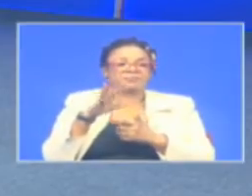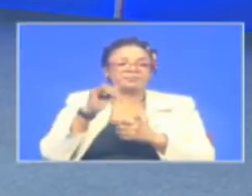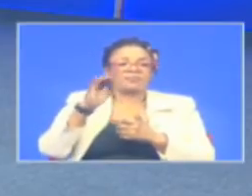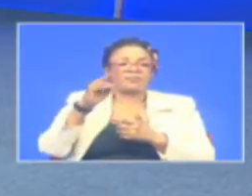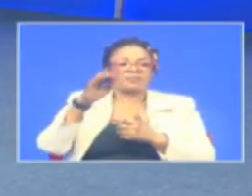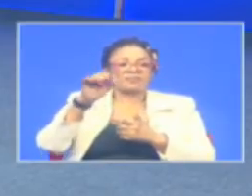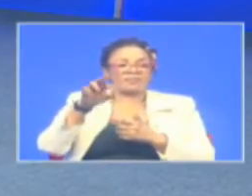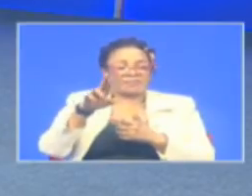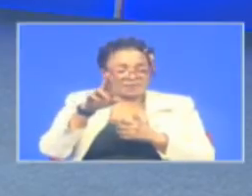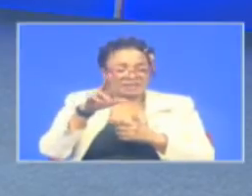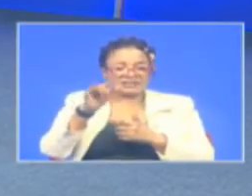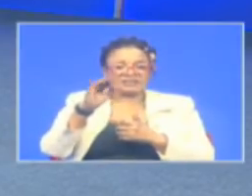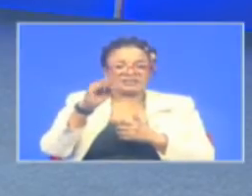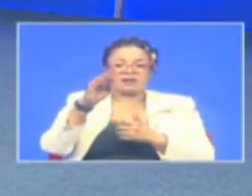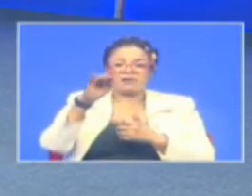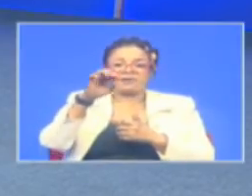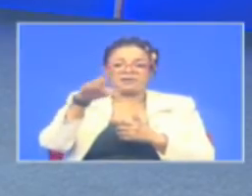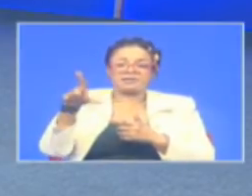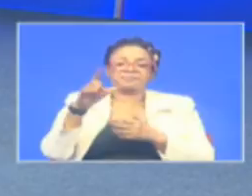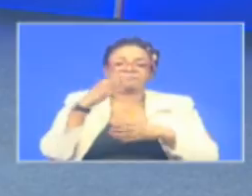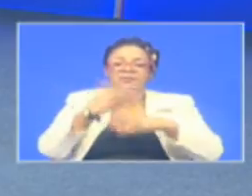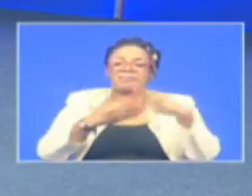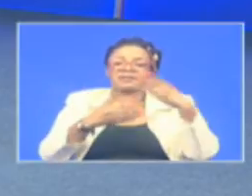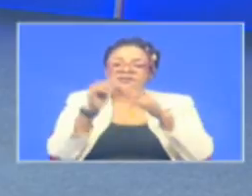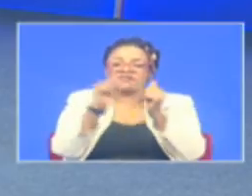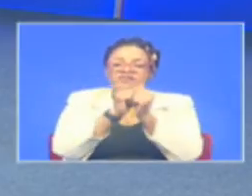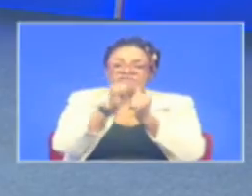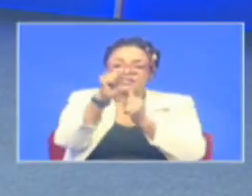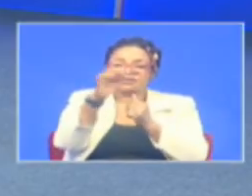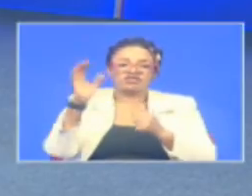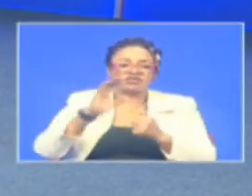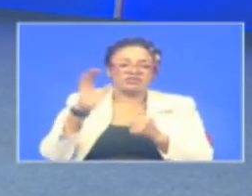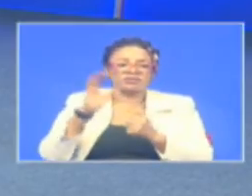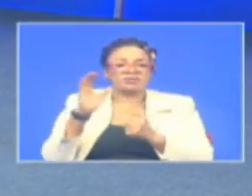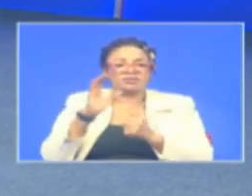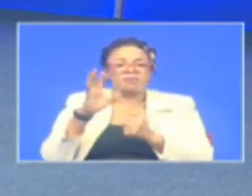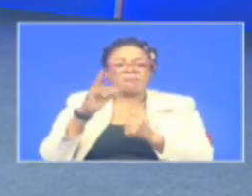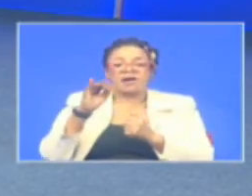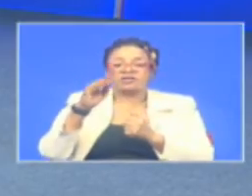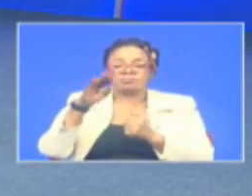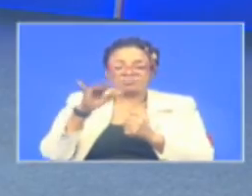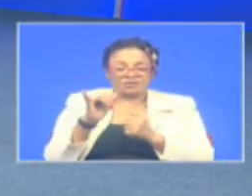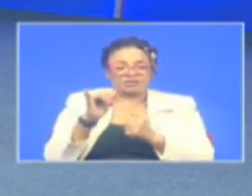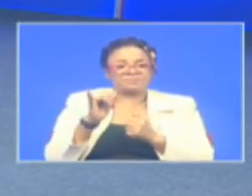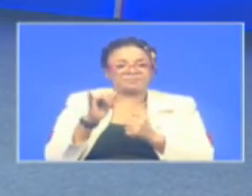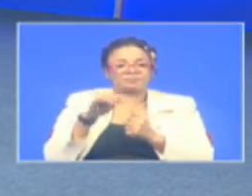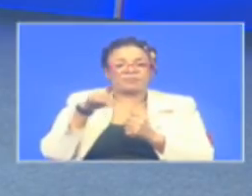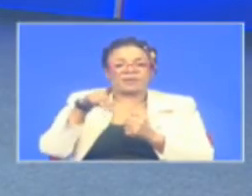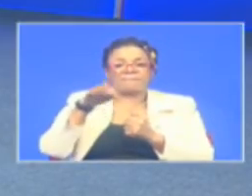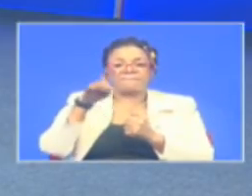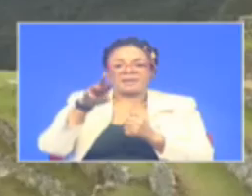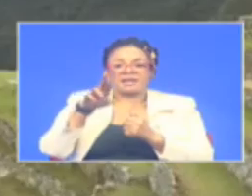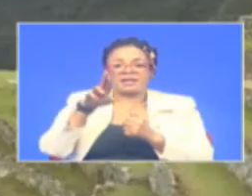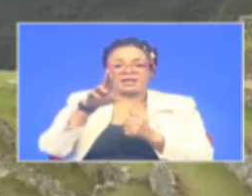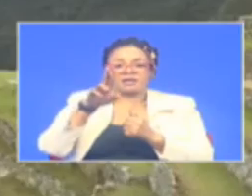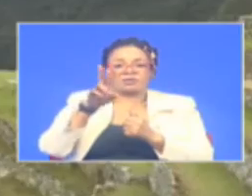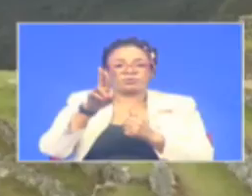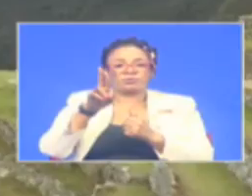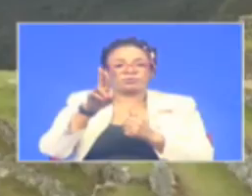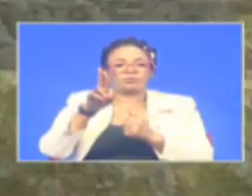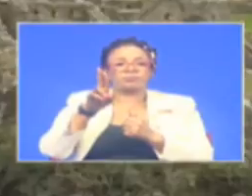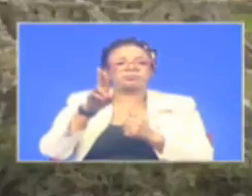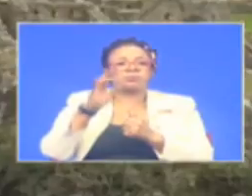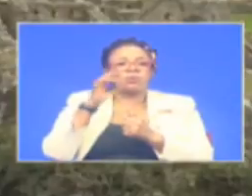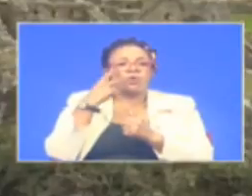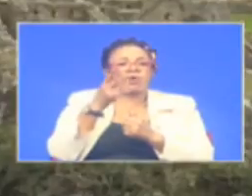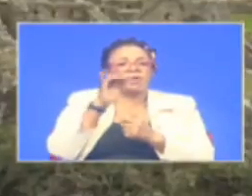citadel built in the 15th century in Machu Picchu, that is in Peru. Have a look at this. Mist